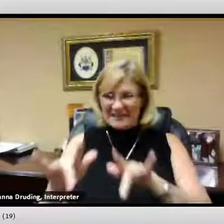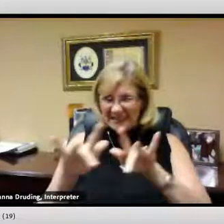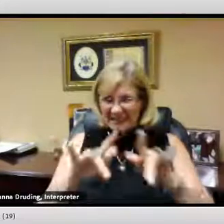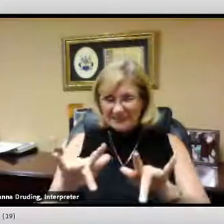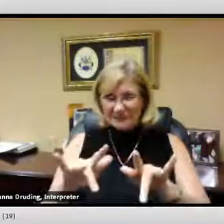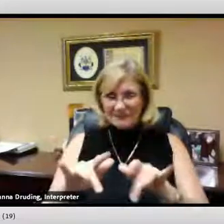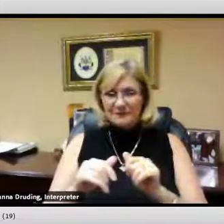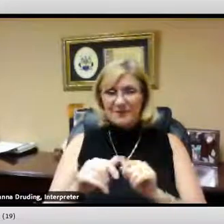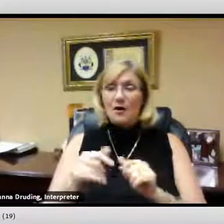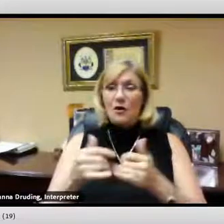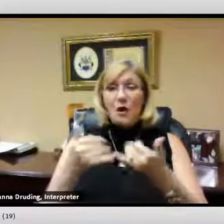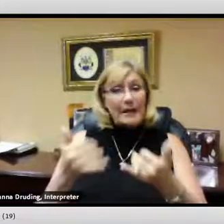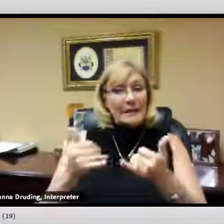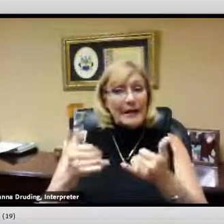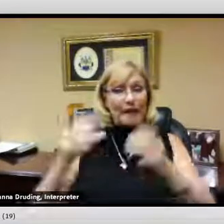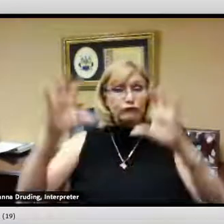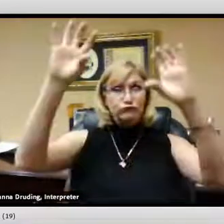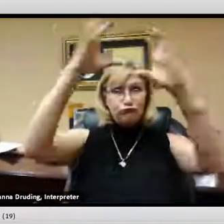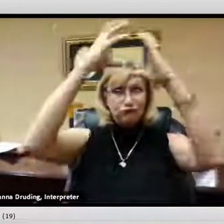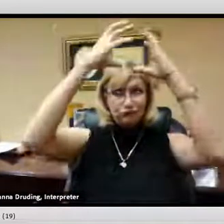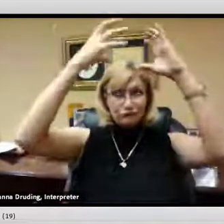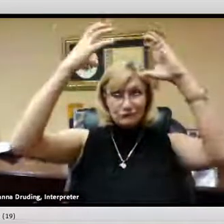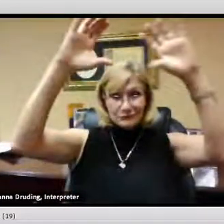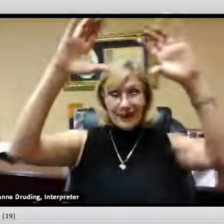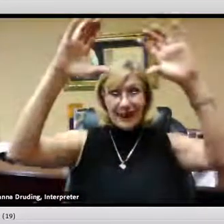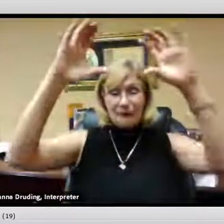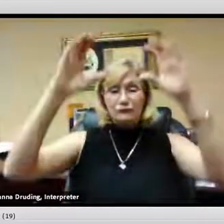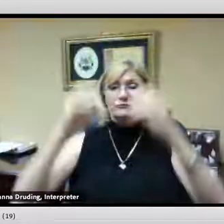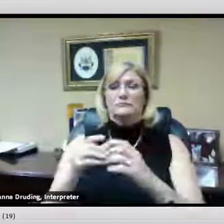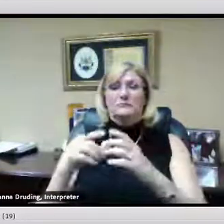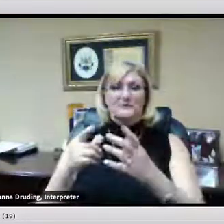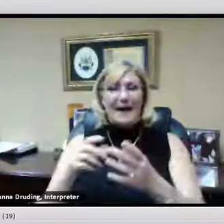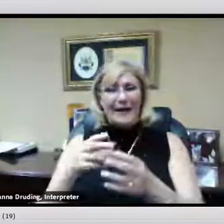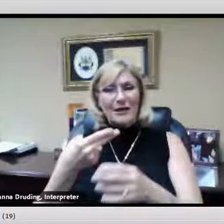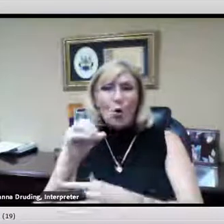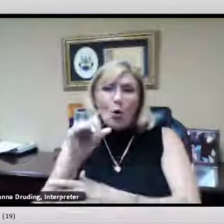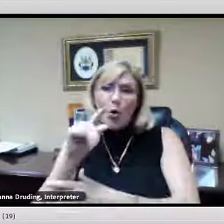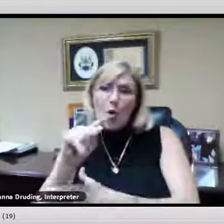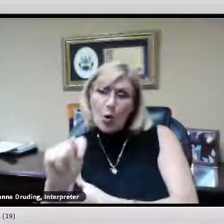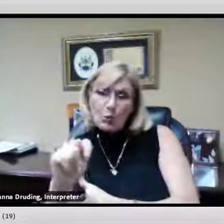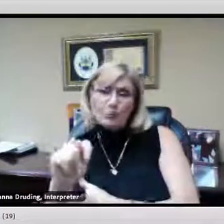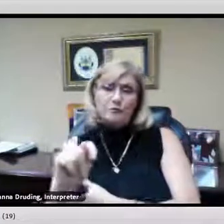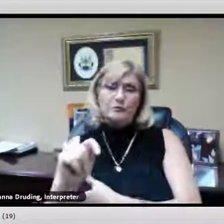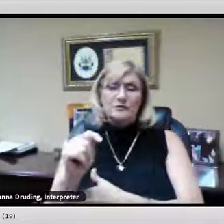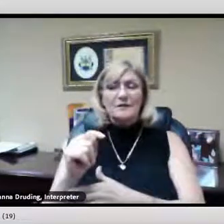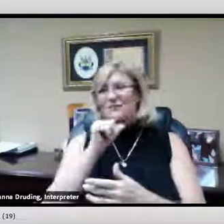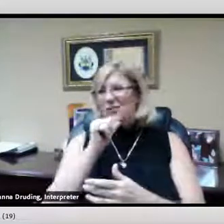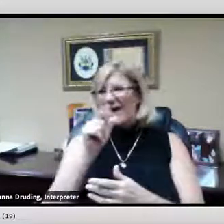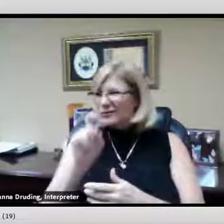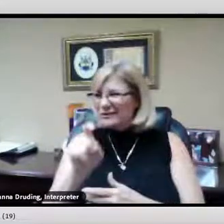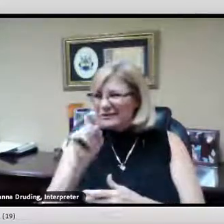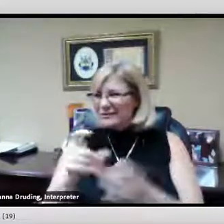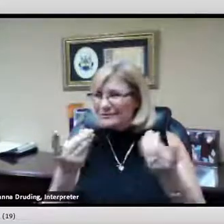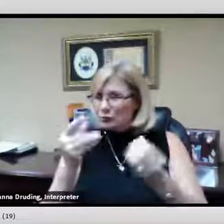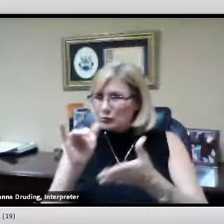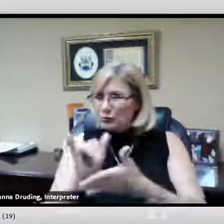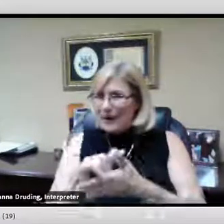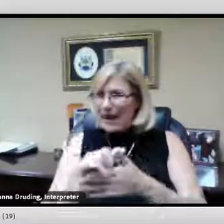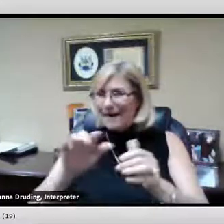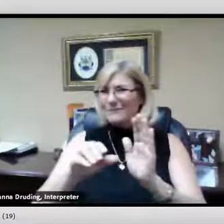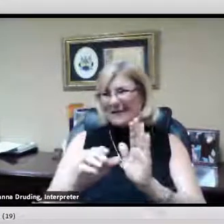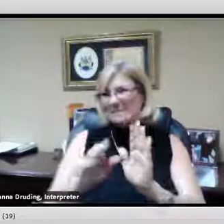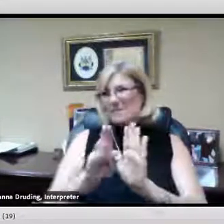now to a cloud-based environment, to a hosted environment, so I no longer do the physical maintenance of servers and backup